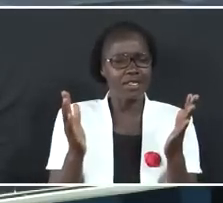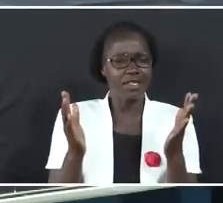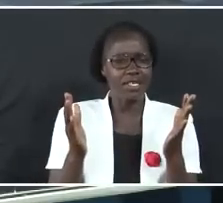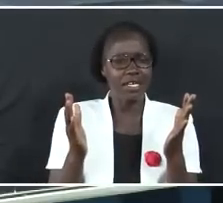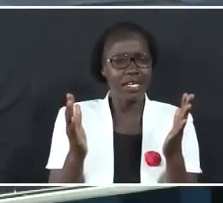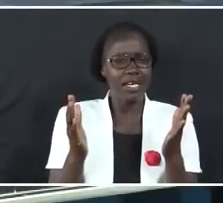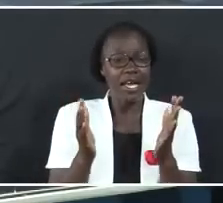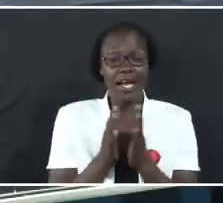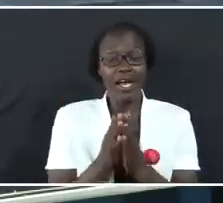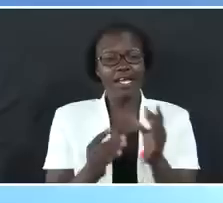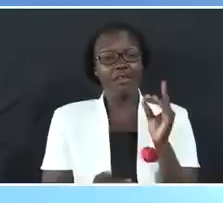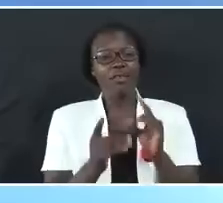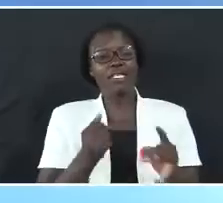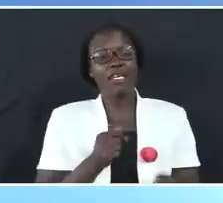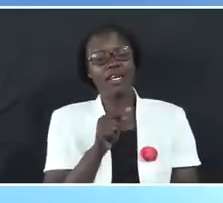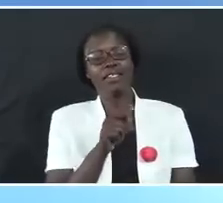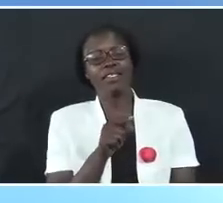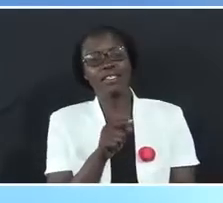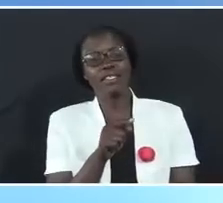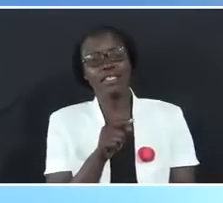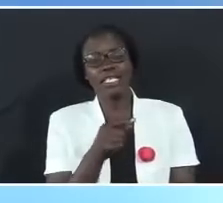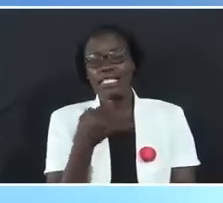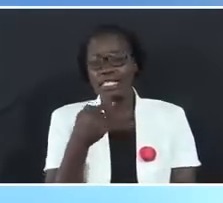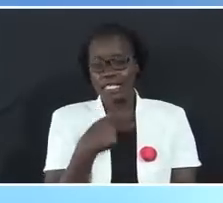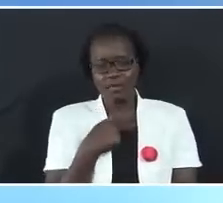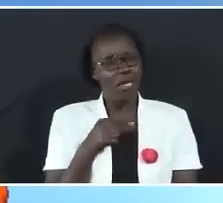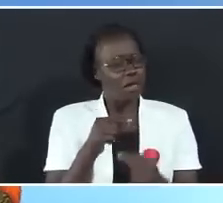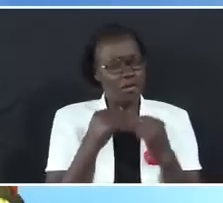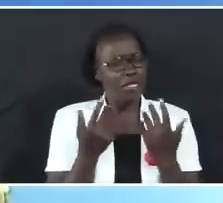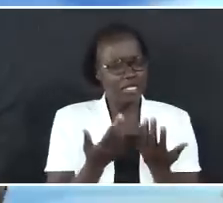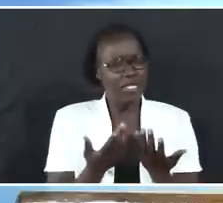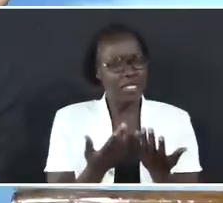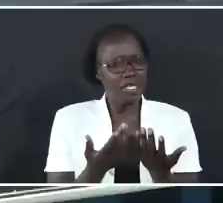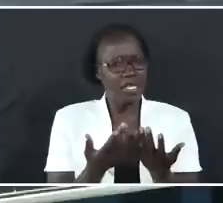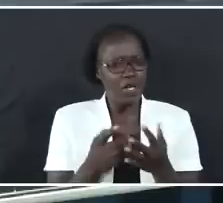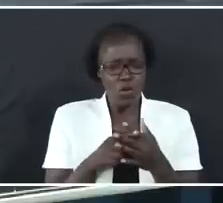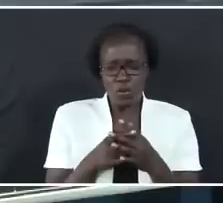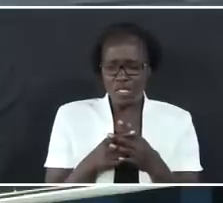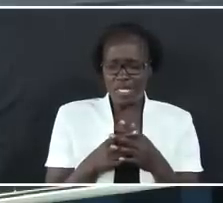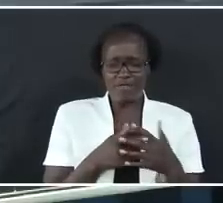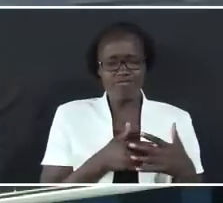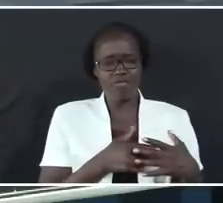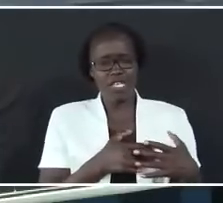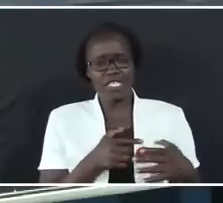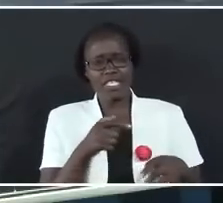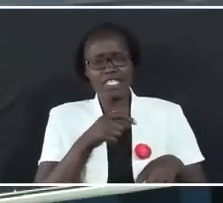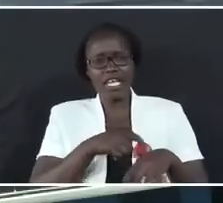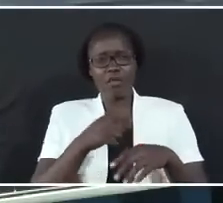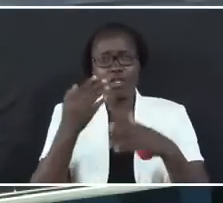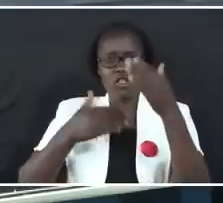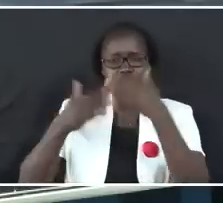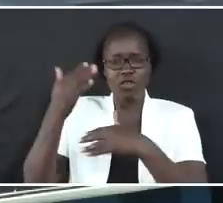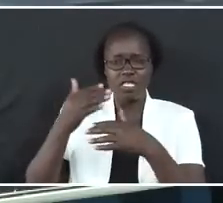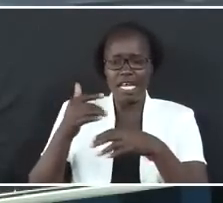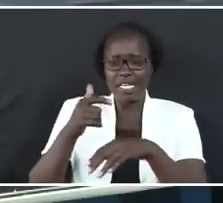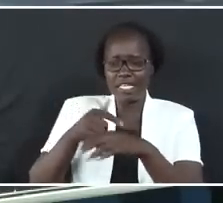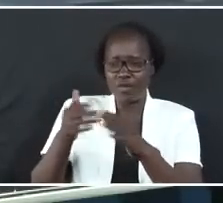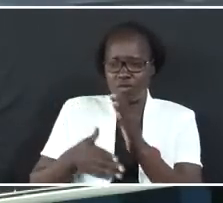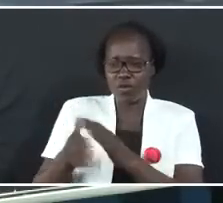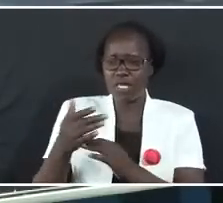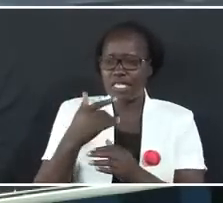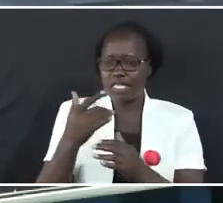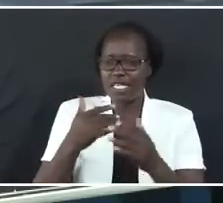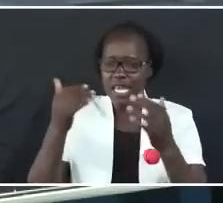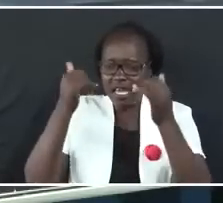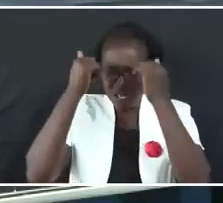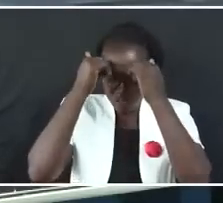I met this girl and she tells me, Pastor, we began dating in campus. And in the course of the week, I said,